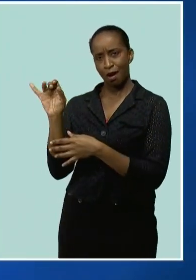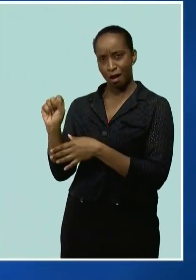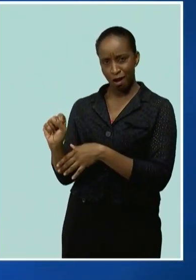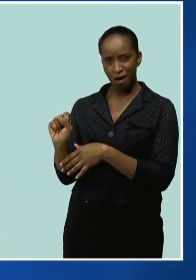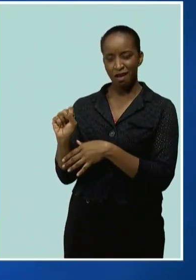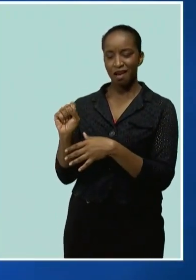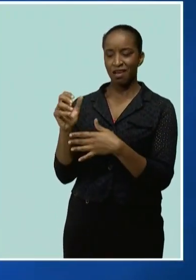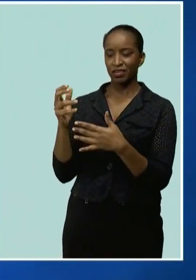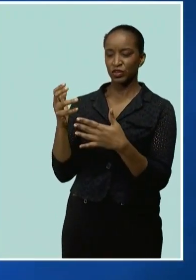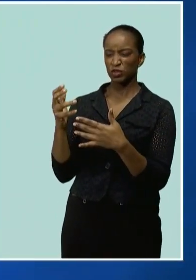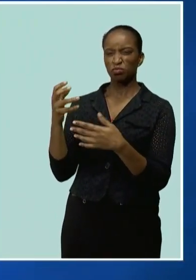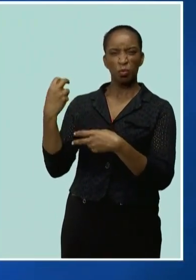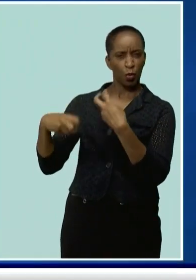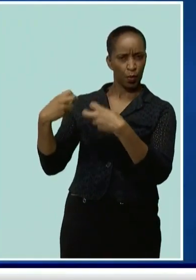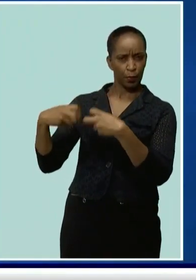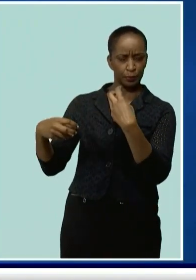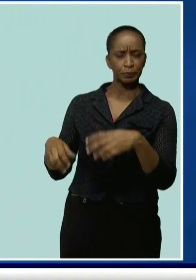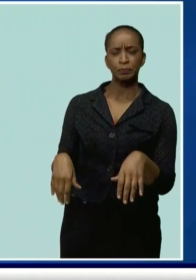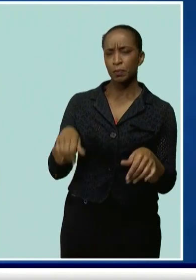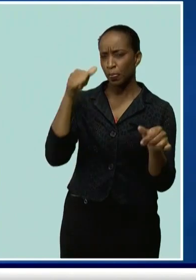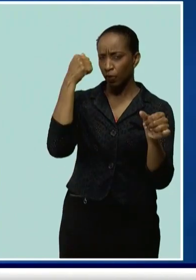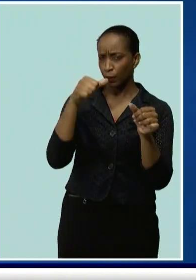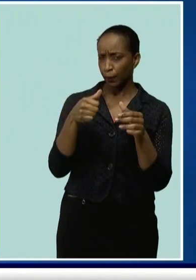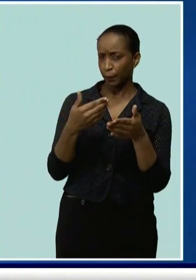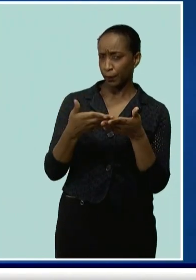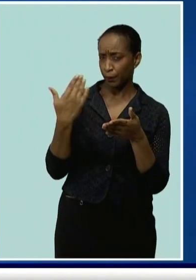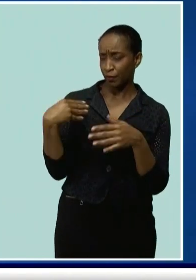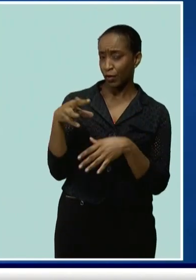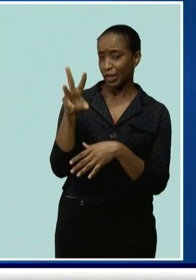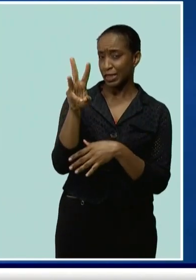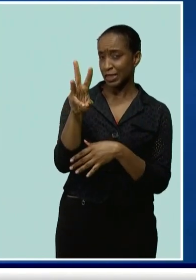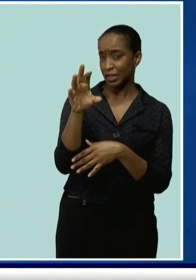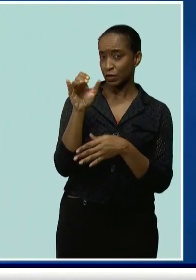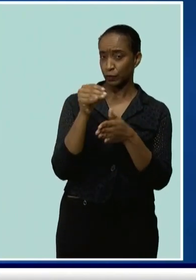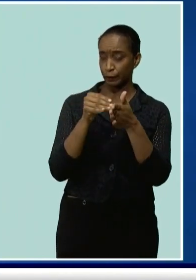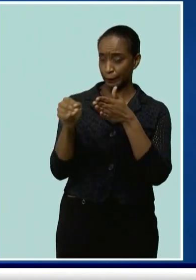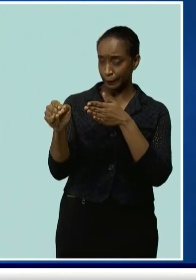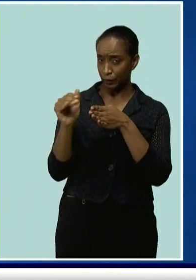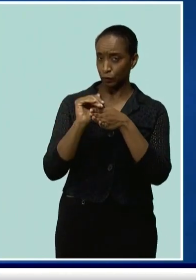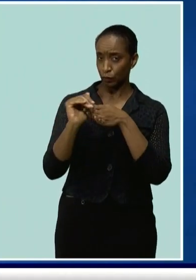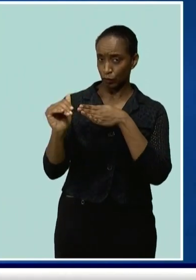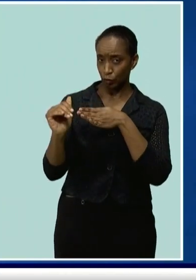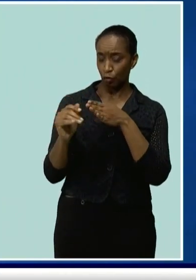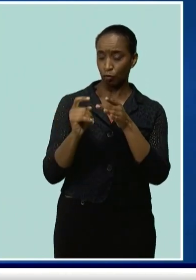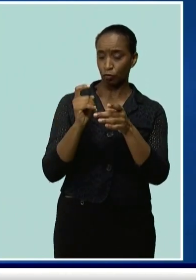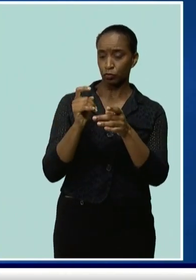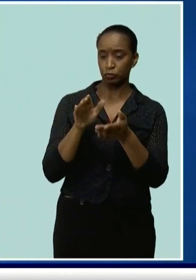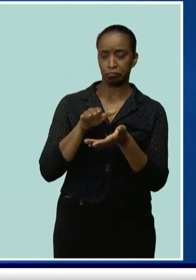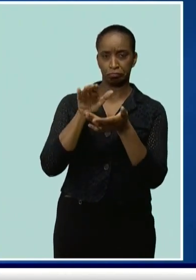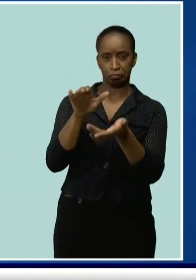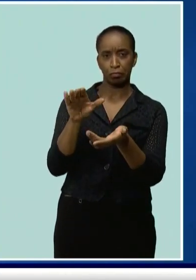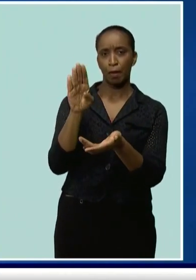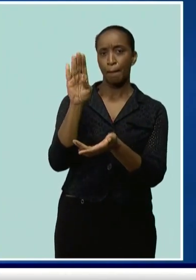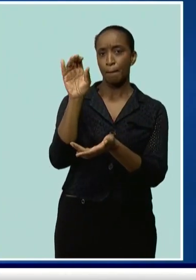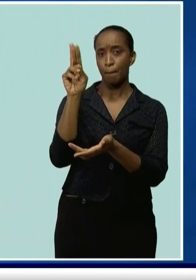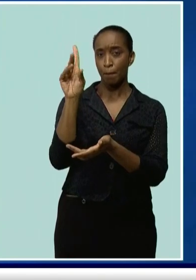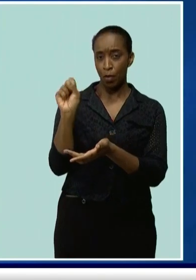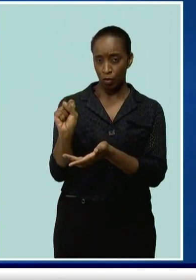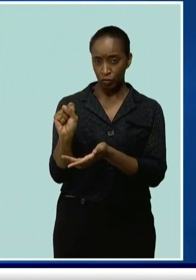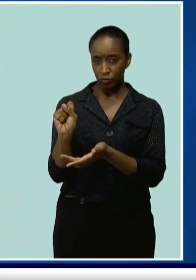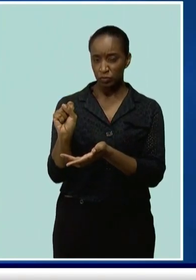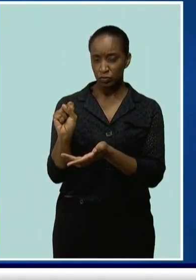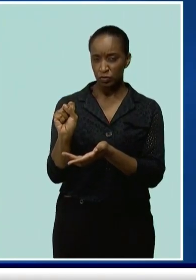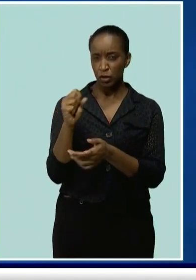$600 million in bonds that it issued in 2017 for Kiko?